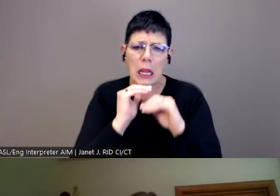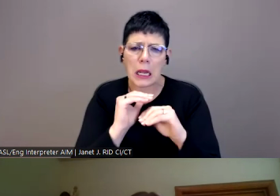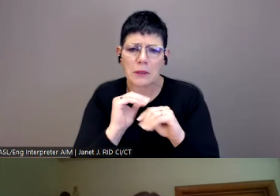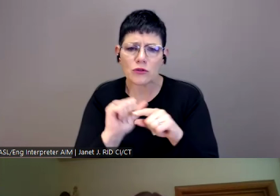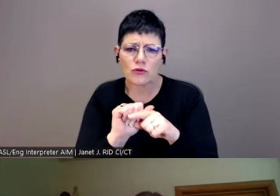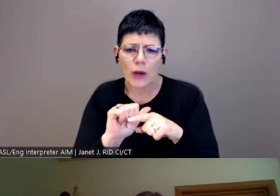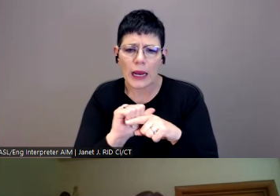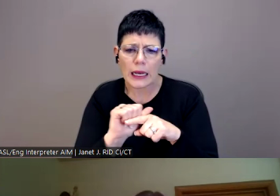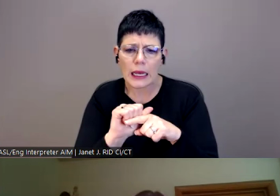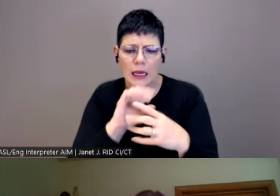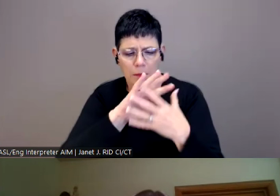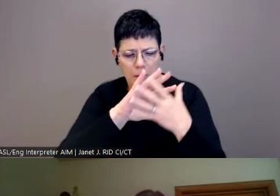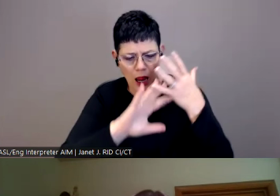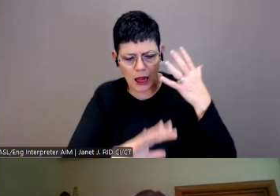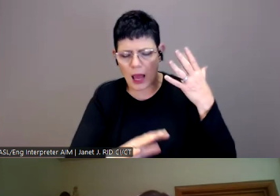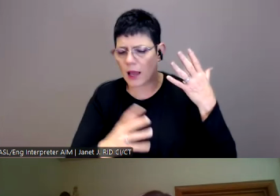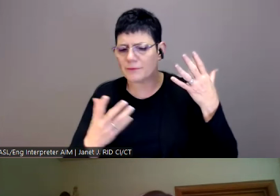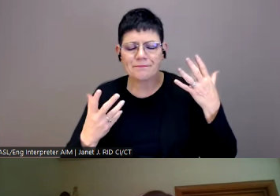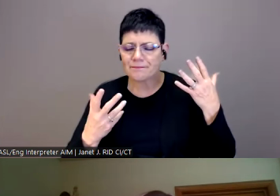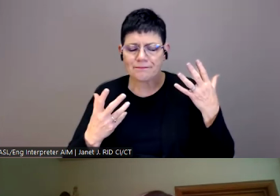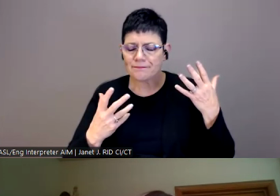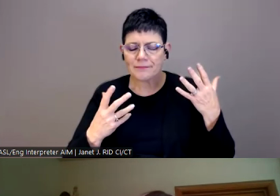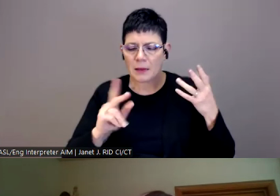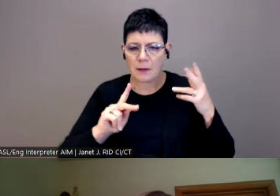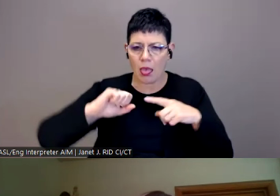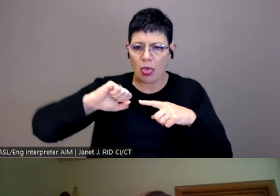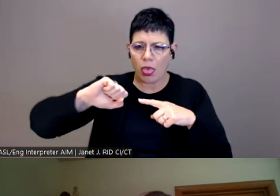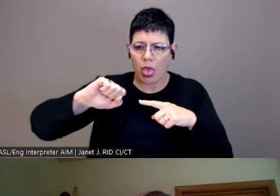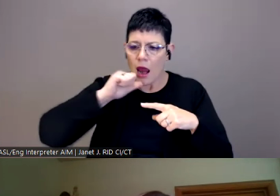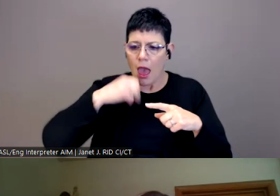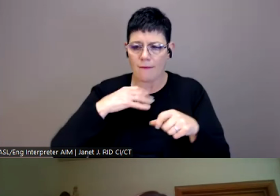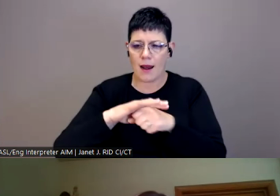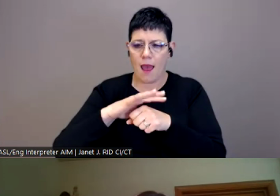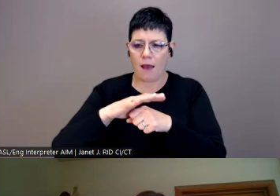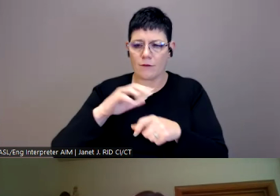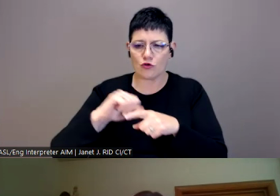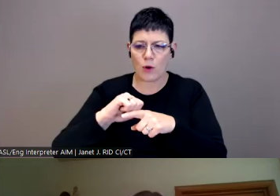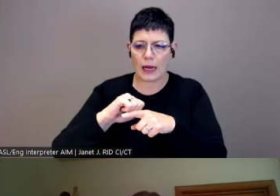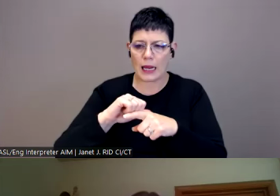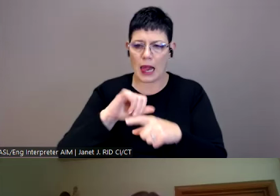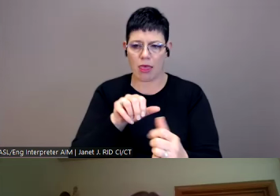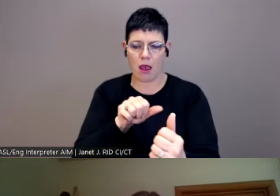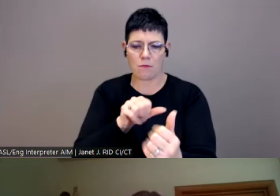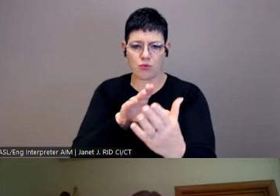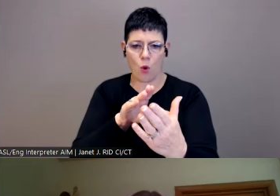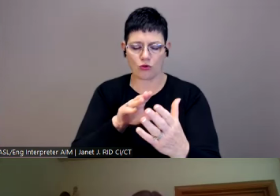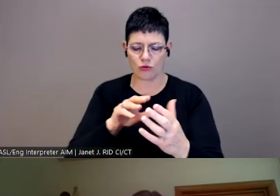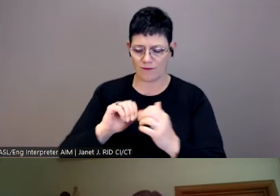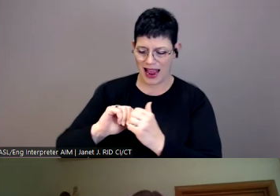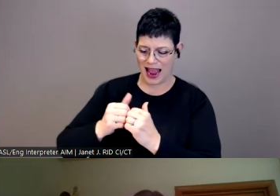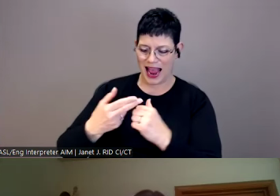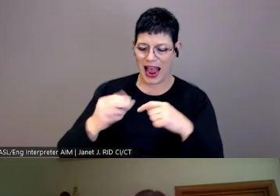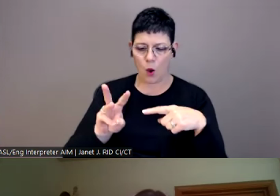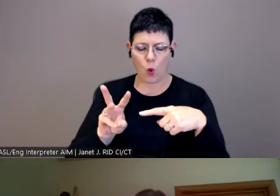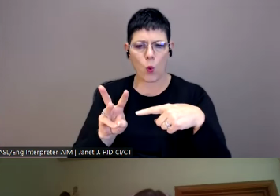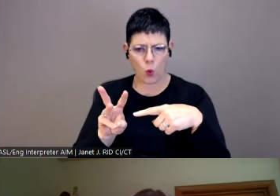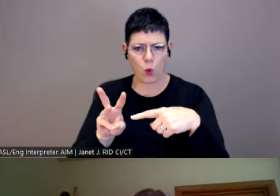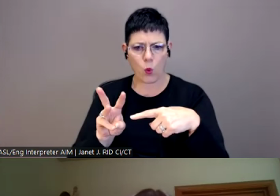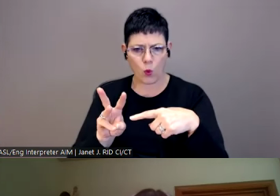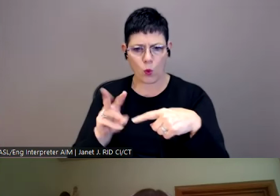or this was like in the staff meeting for 15 minutes. And so the methodology of the how is we have